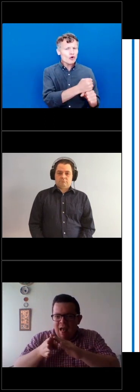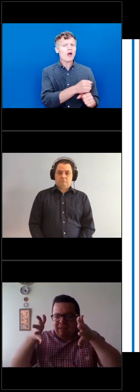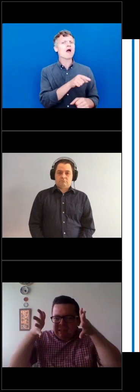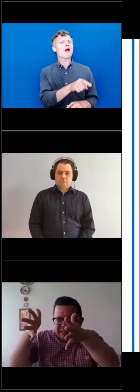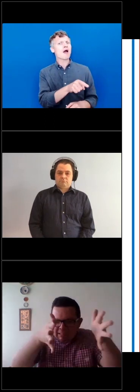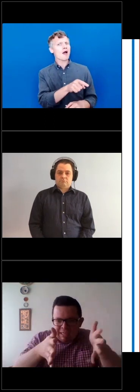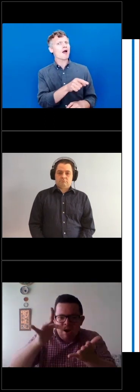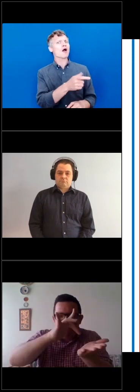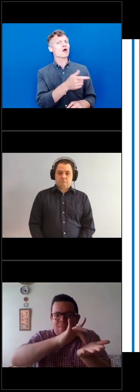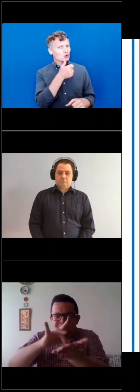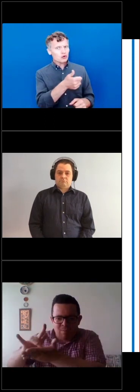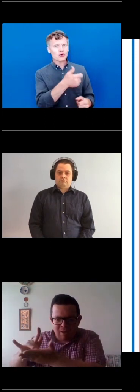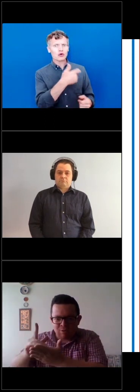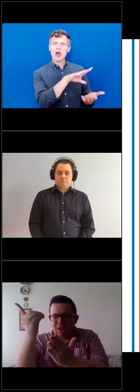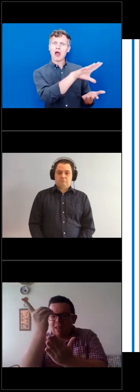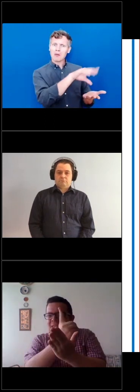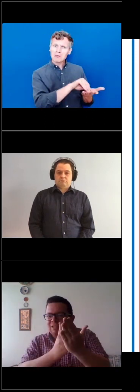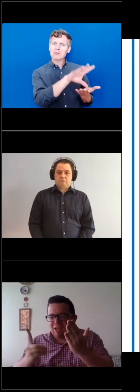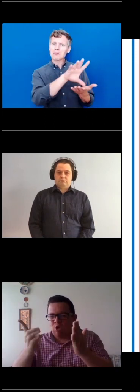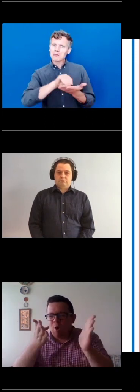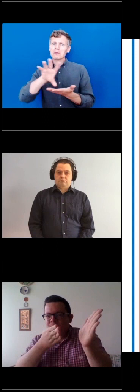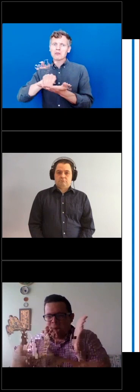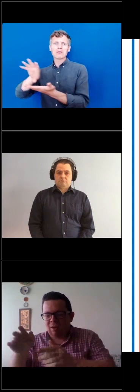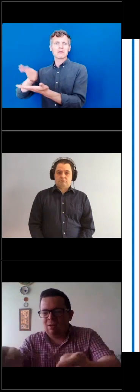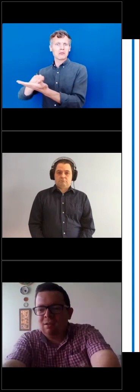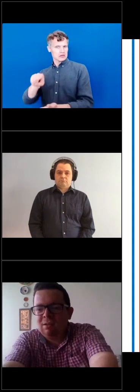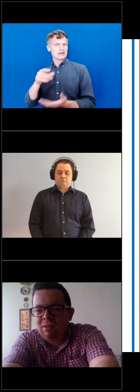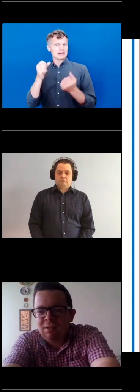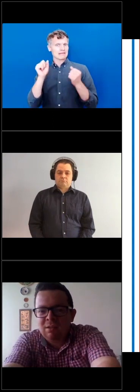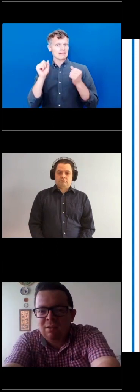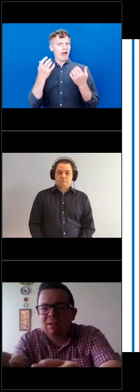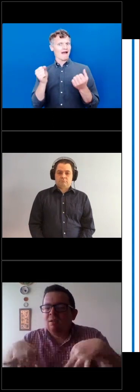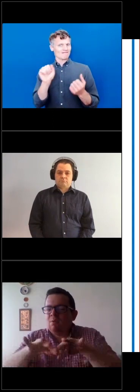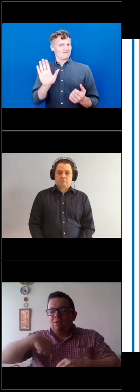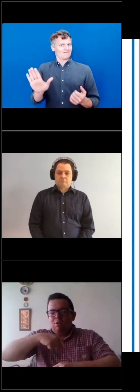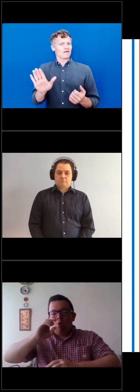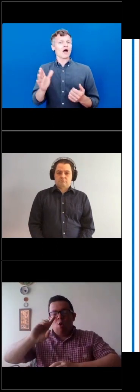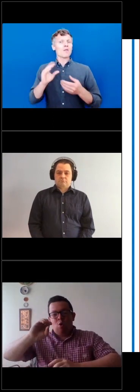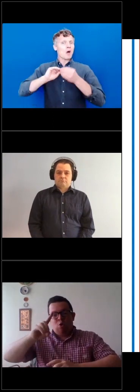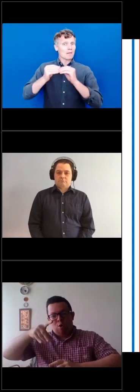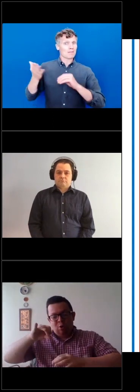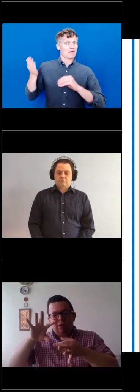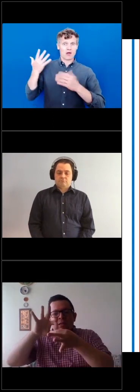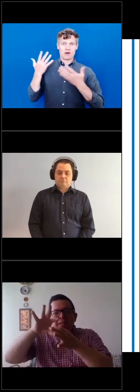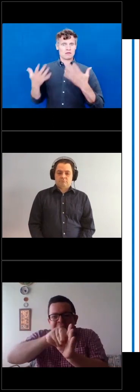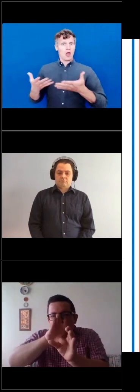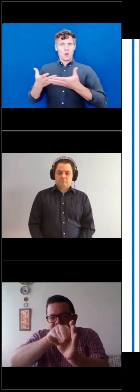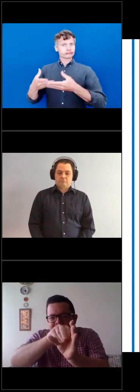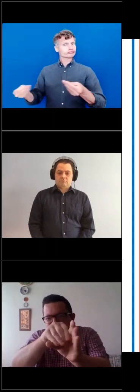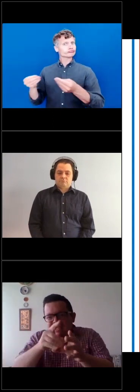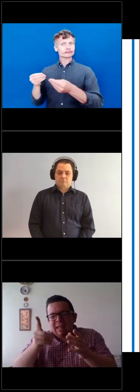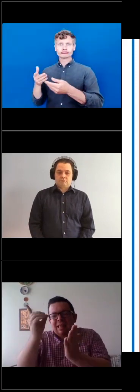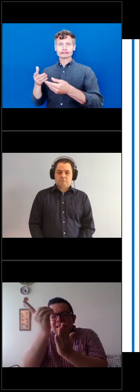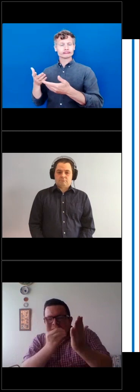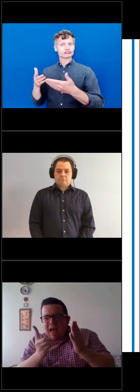barriers. How do they overcome these barriers? Through information, and collaborate on